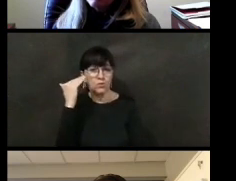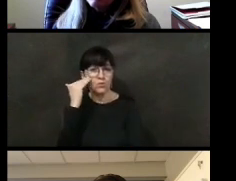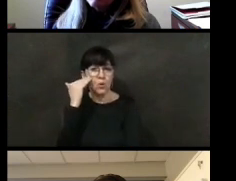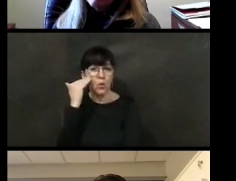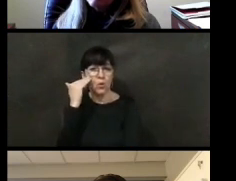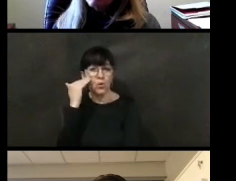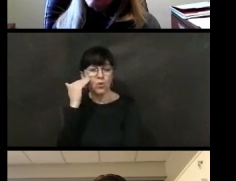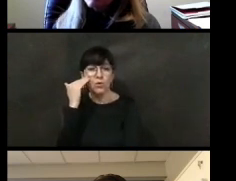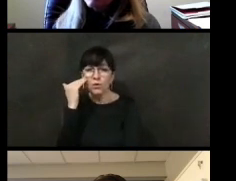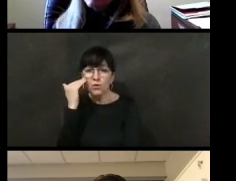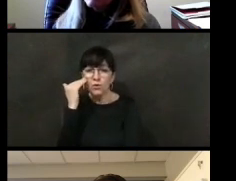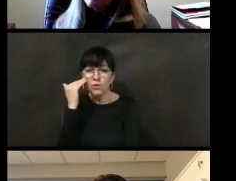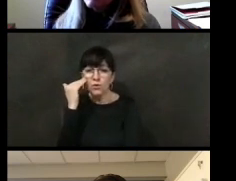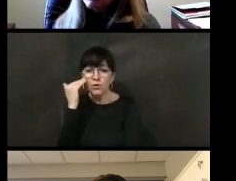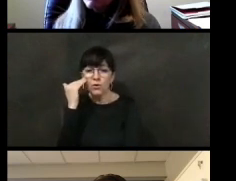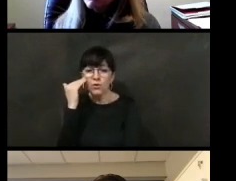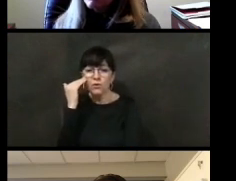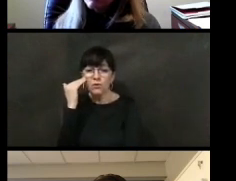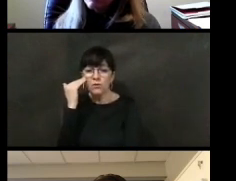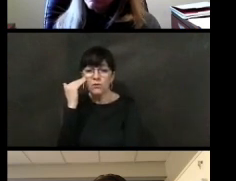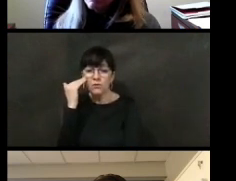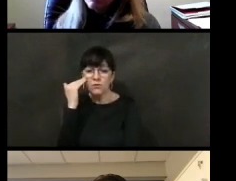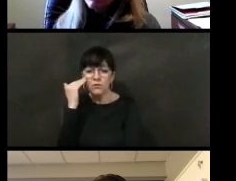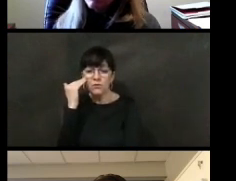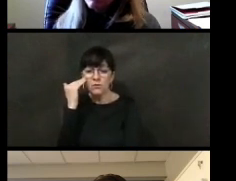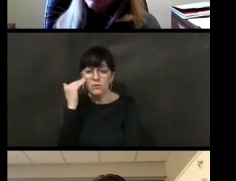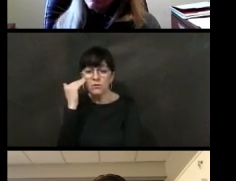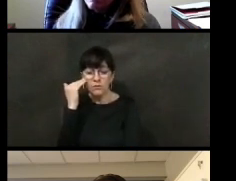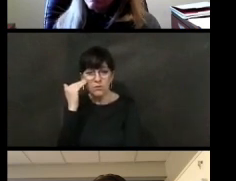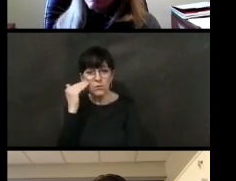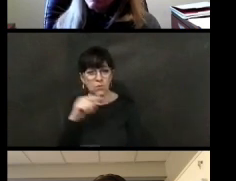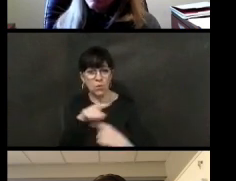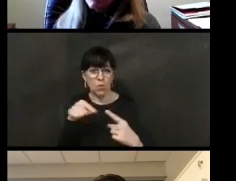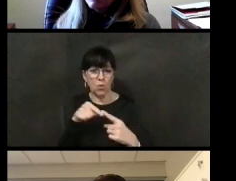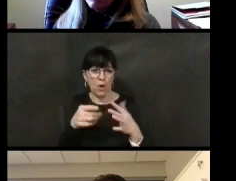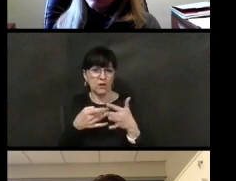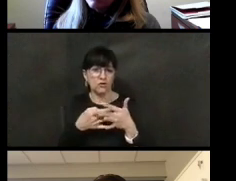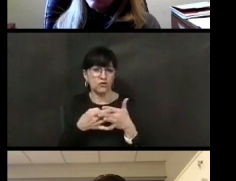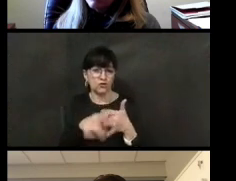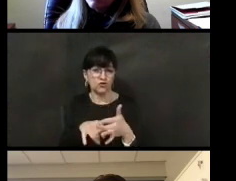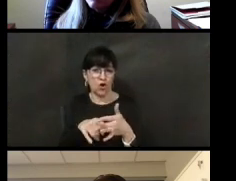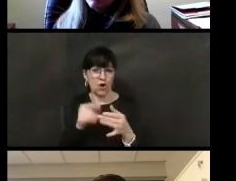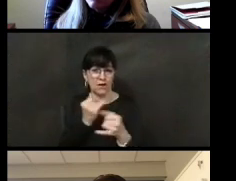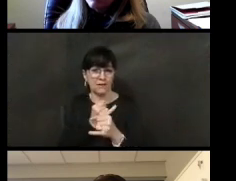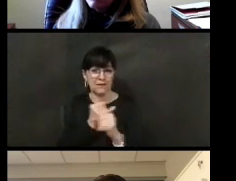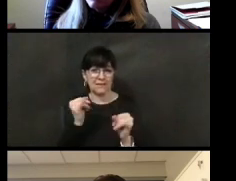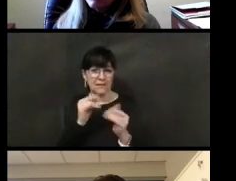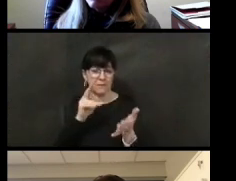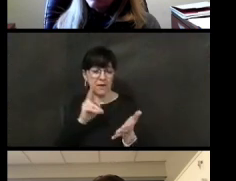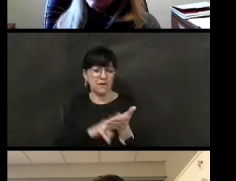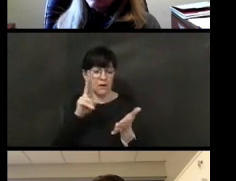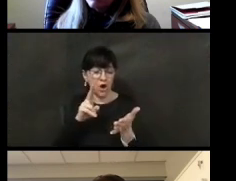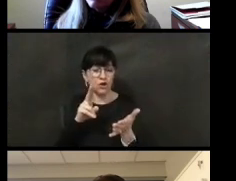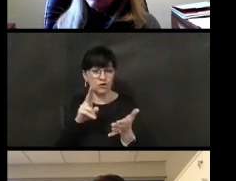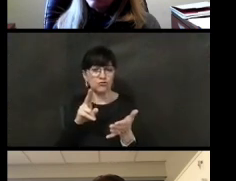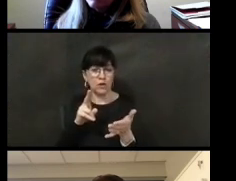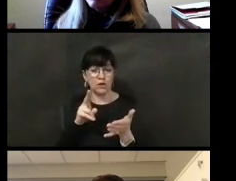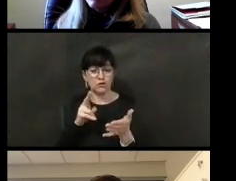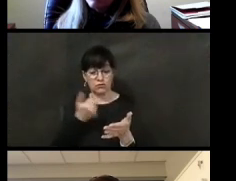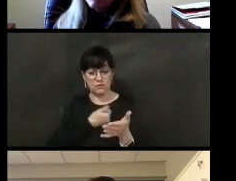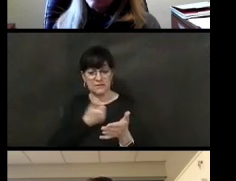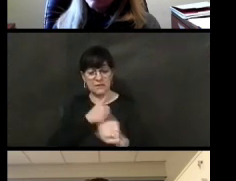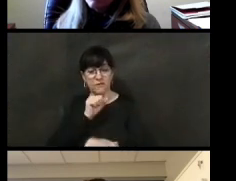pandemic unemployment for independent contractors? Darlene works in an independent contract job, and